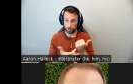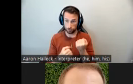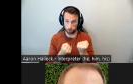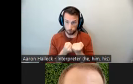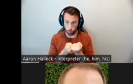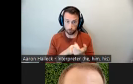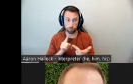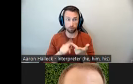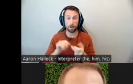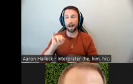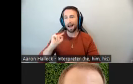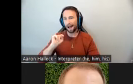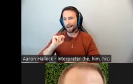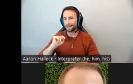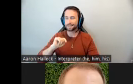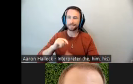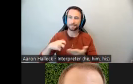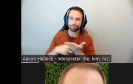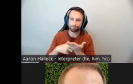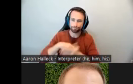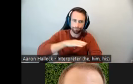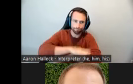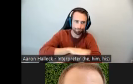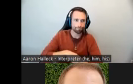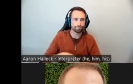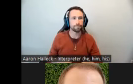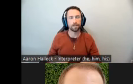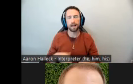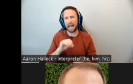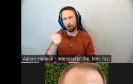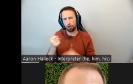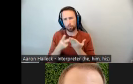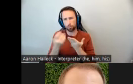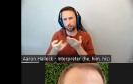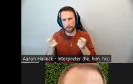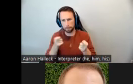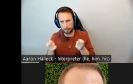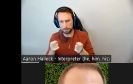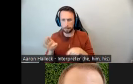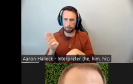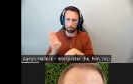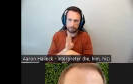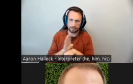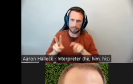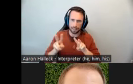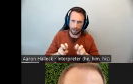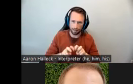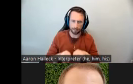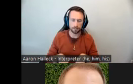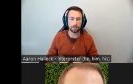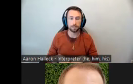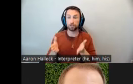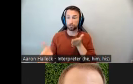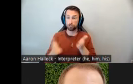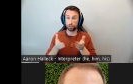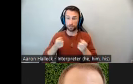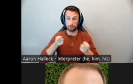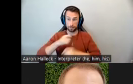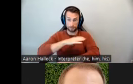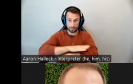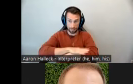enterprise services like project management, business analysis, service management desk, and then some training development and